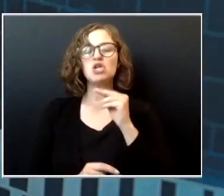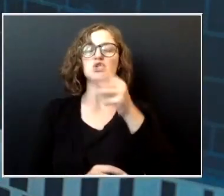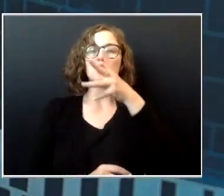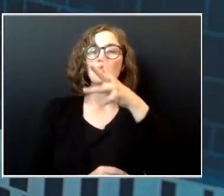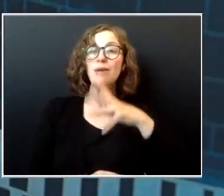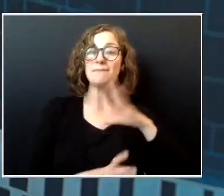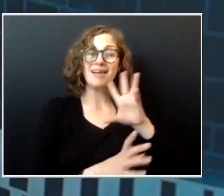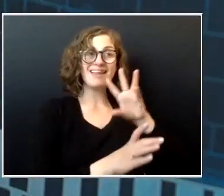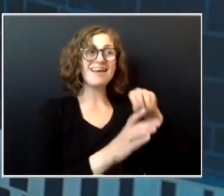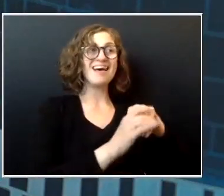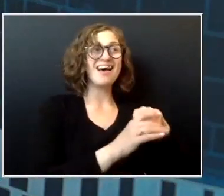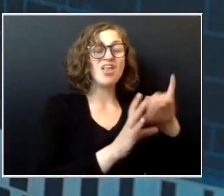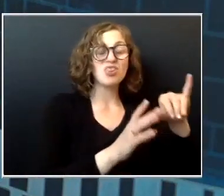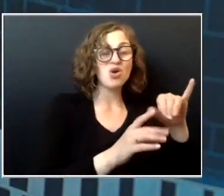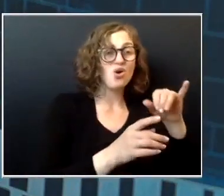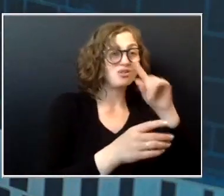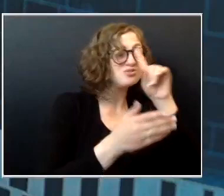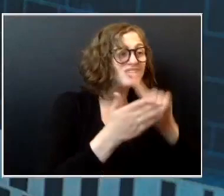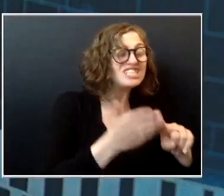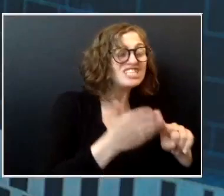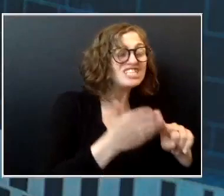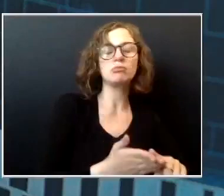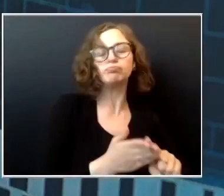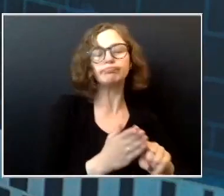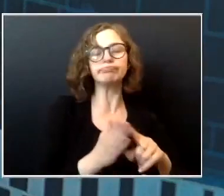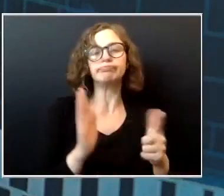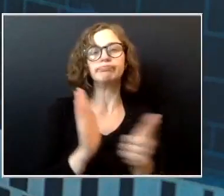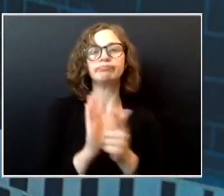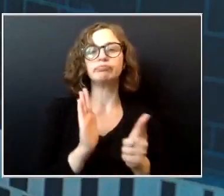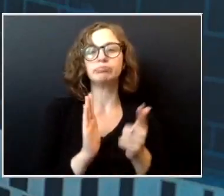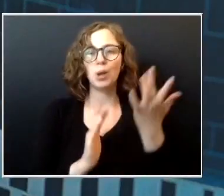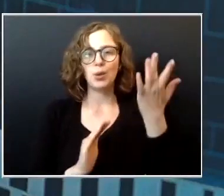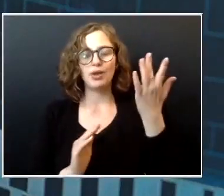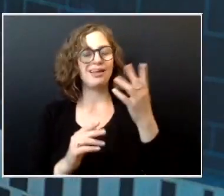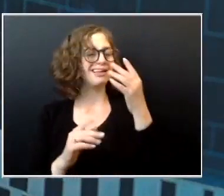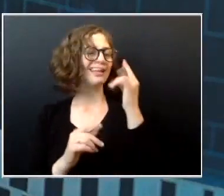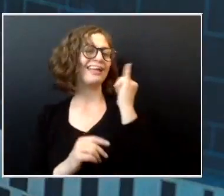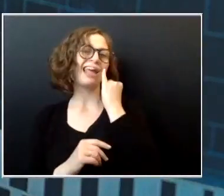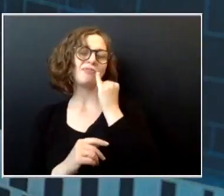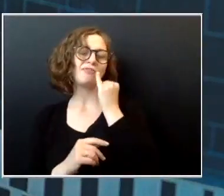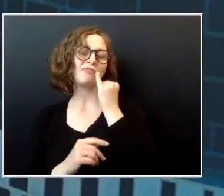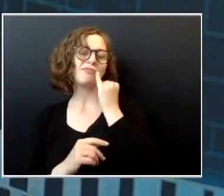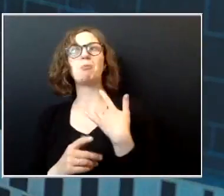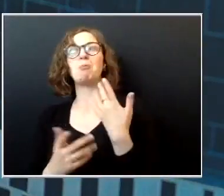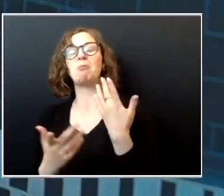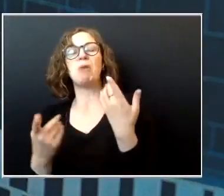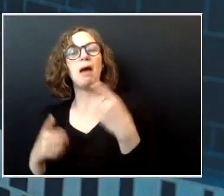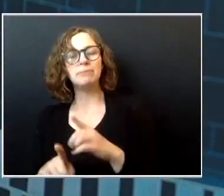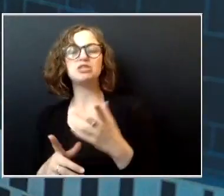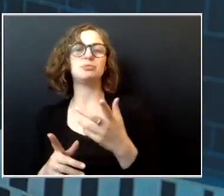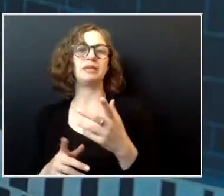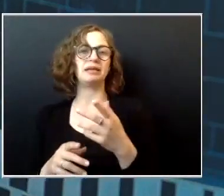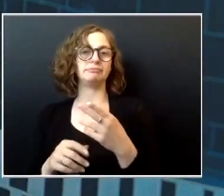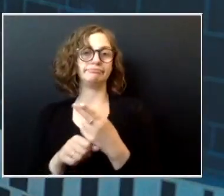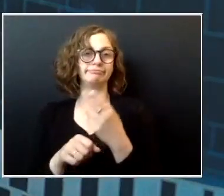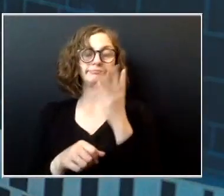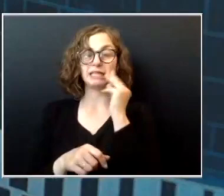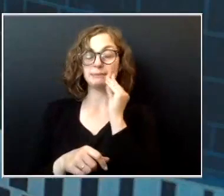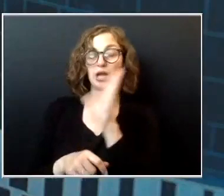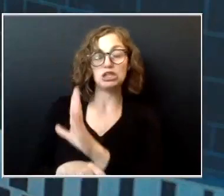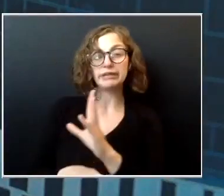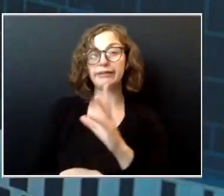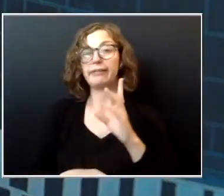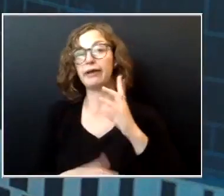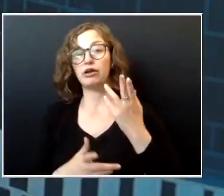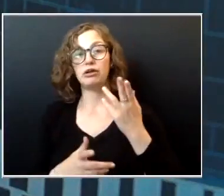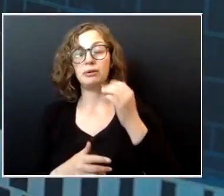and so they just were excluded. And that's kind of similar to what we see with the perimenopause stage in weight loss and in weight management trials